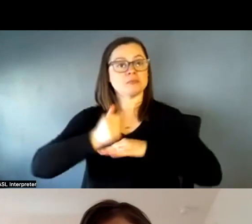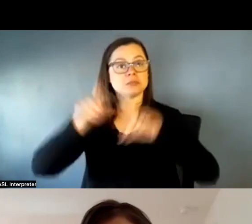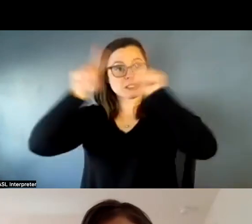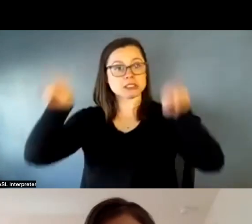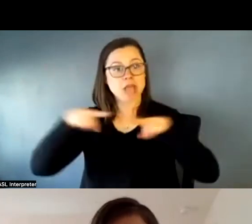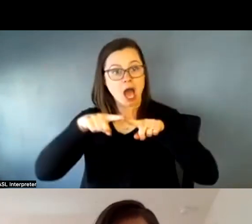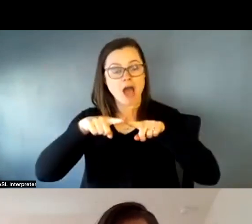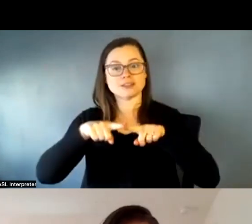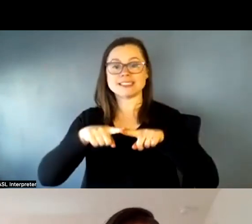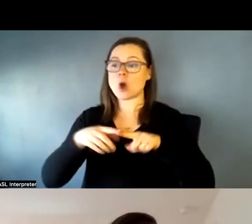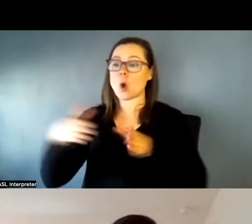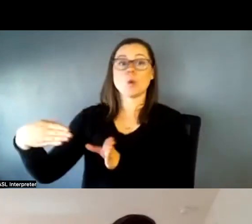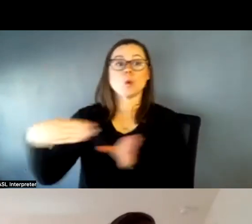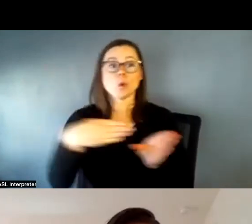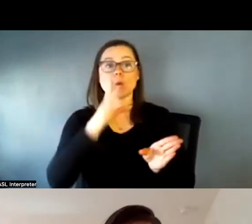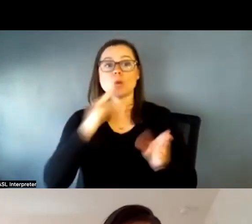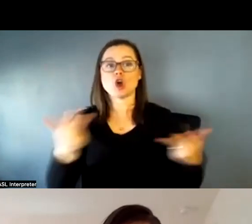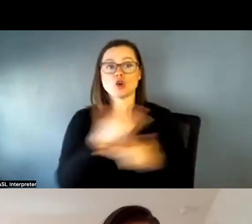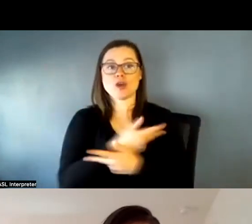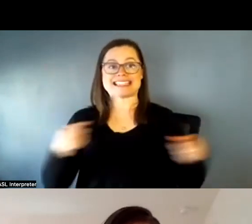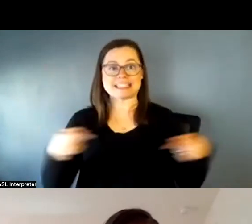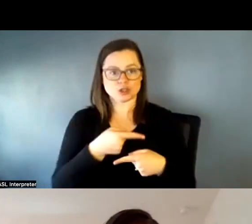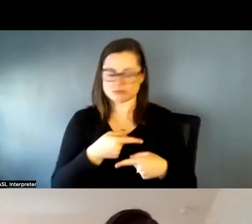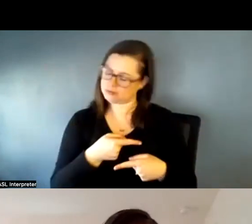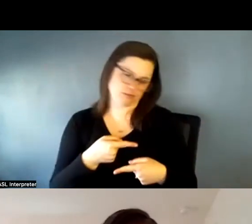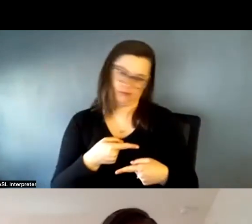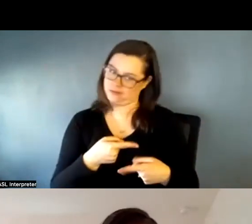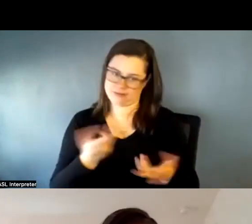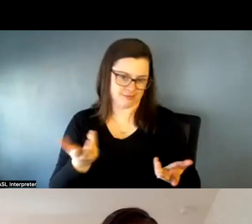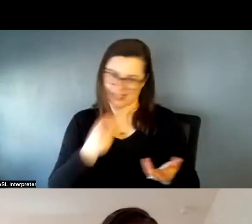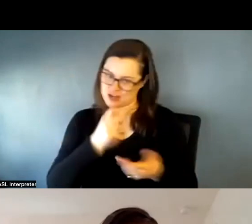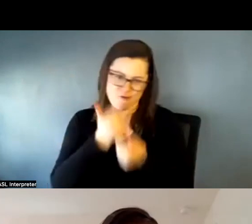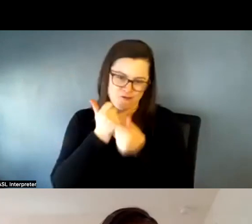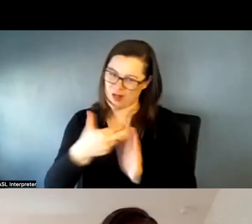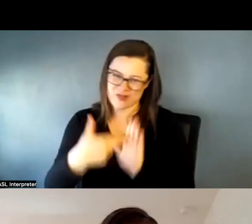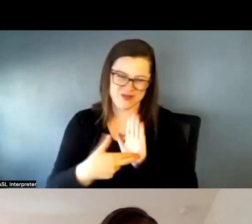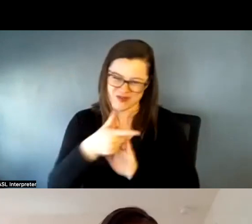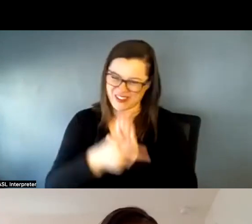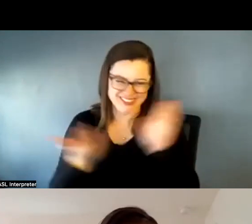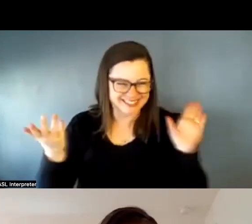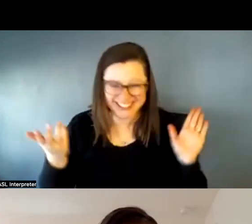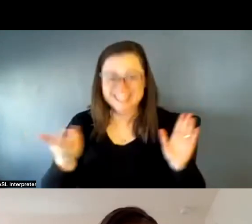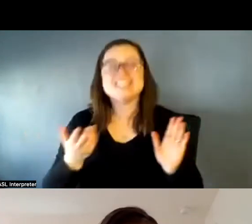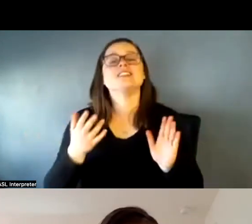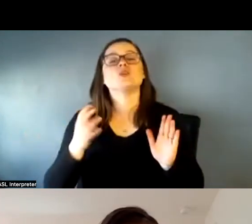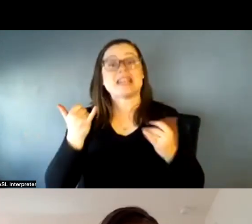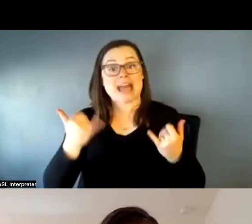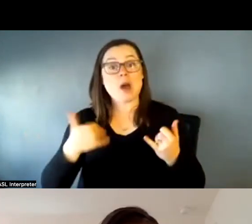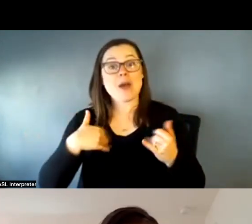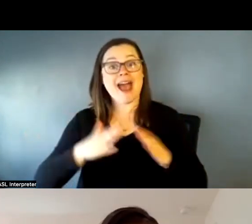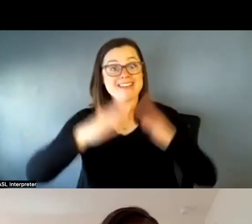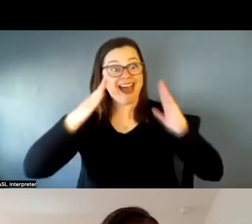wherever they cross. So now we have all this urban development, and the elk haven't changed.